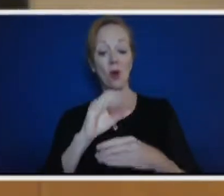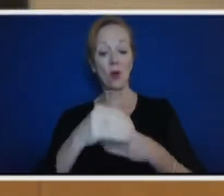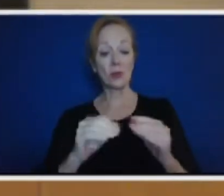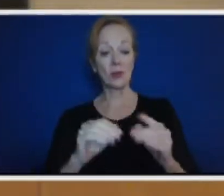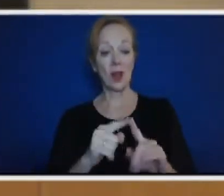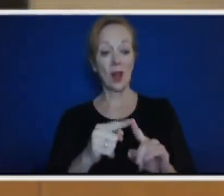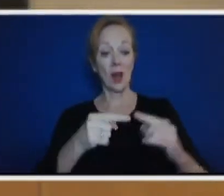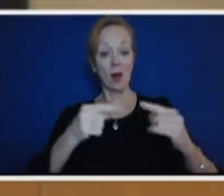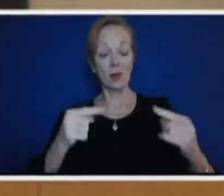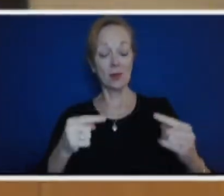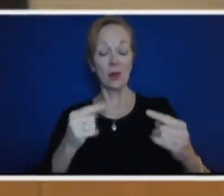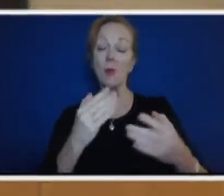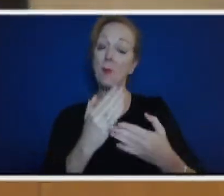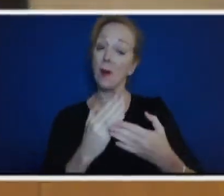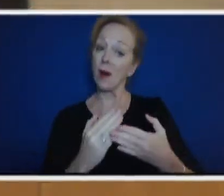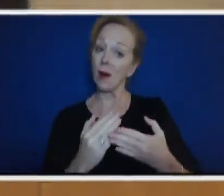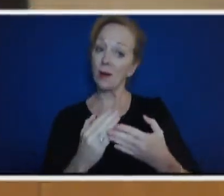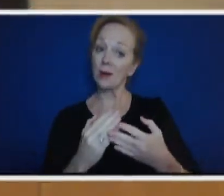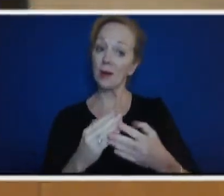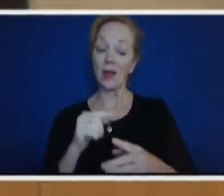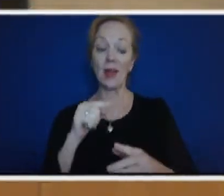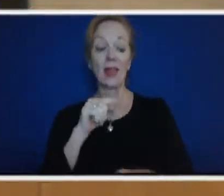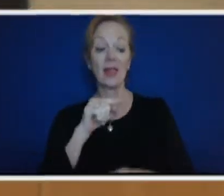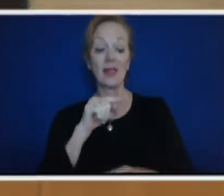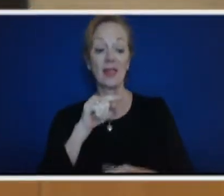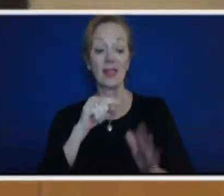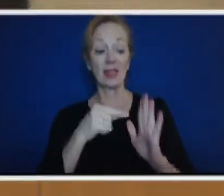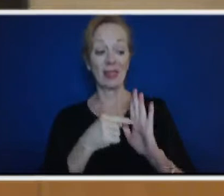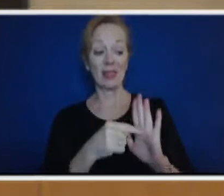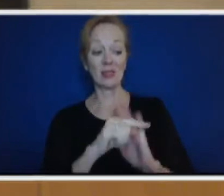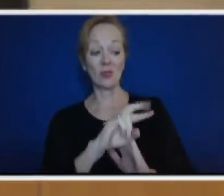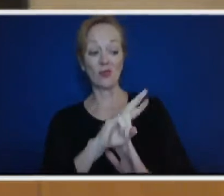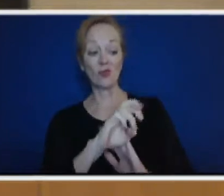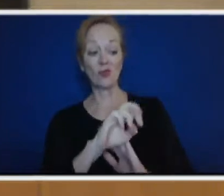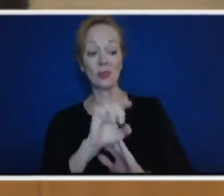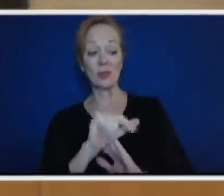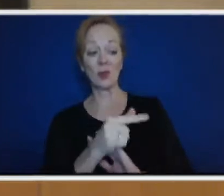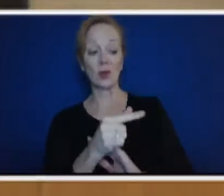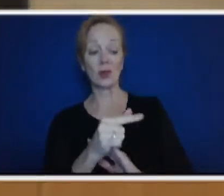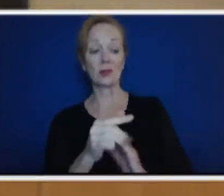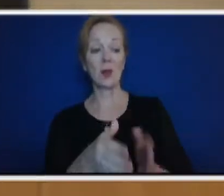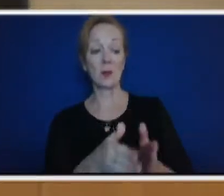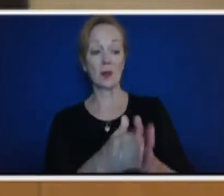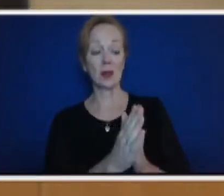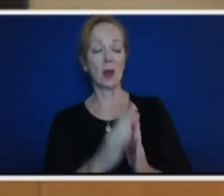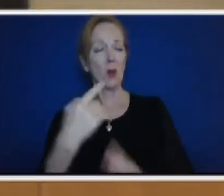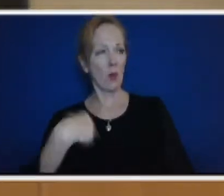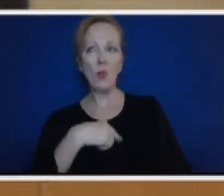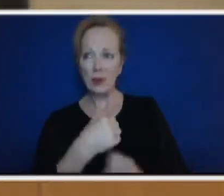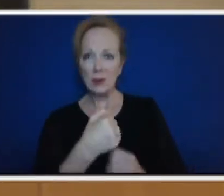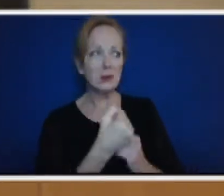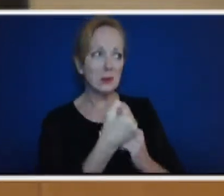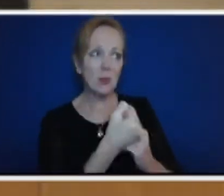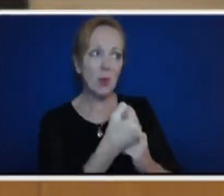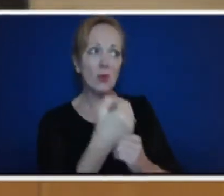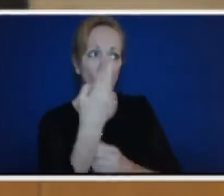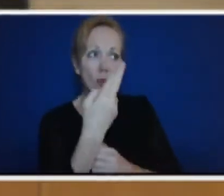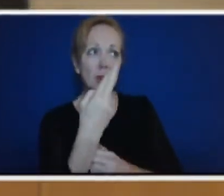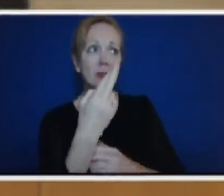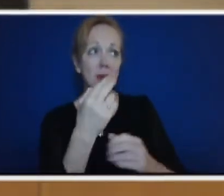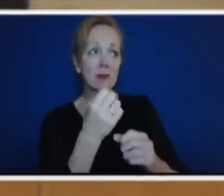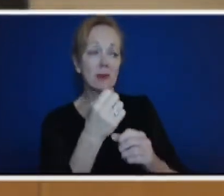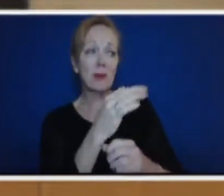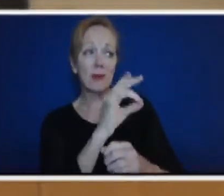opposition, in part, to this rezoning petition. I want to start by saying that we support the reason for the site plan